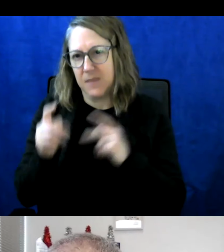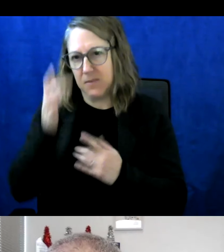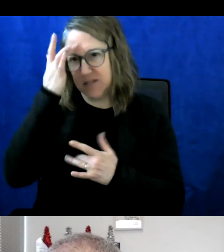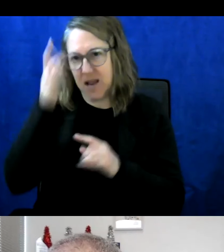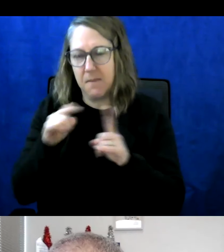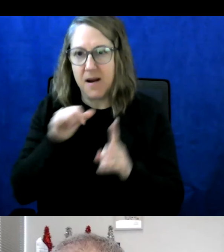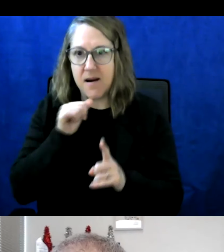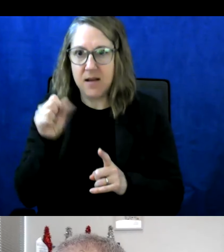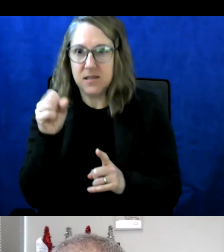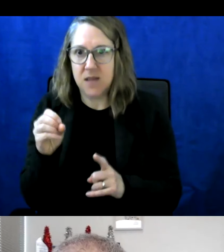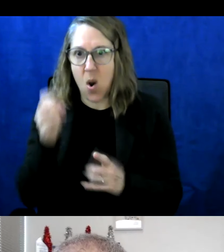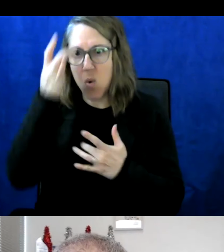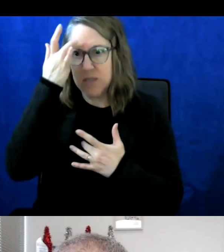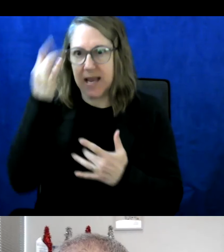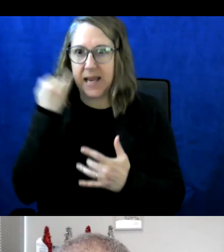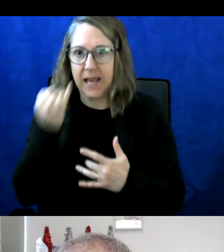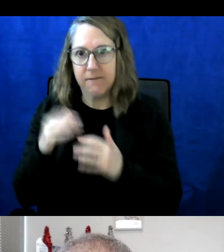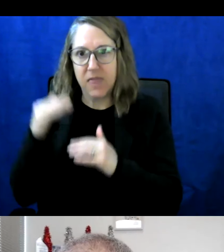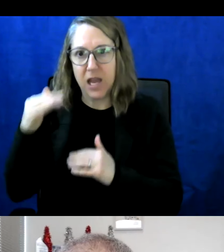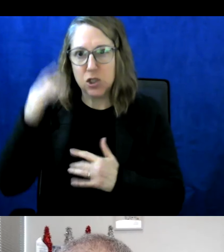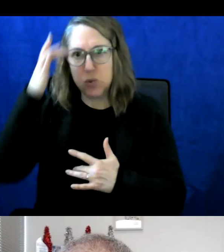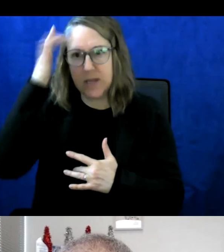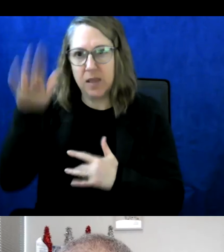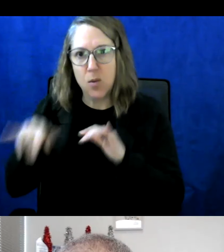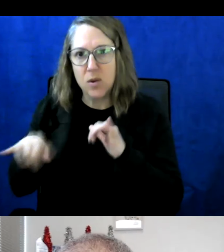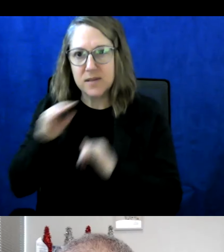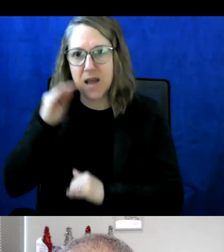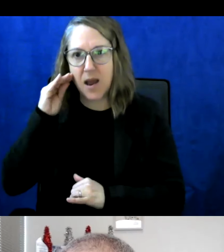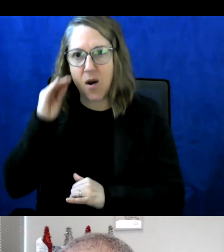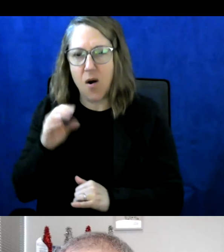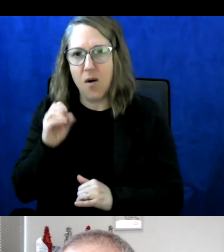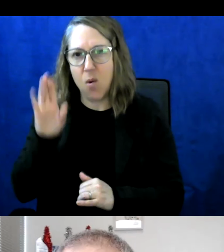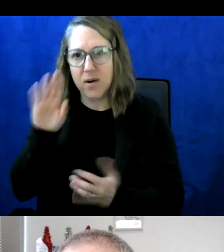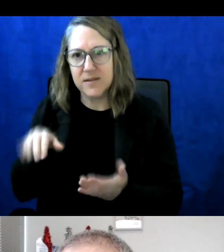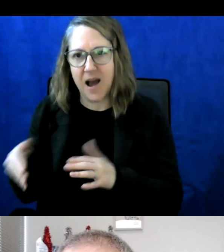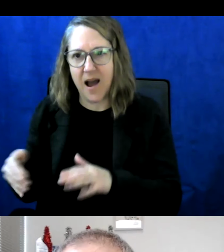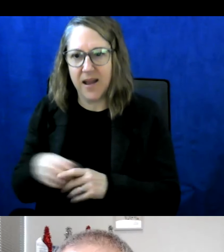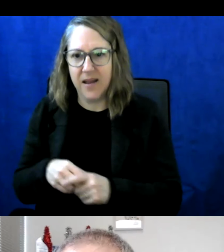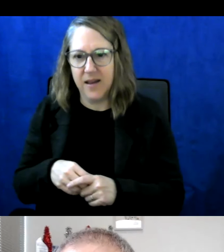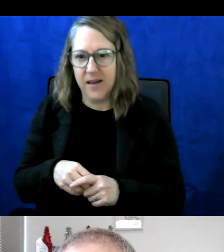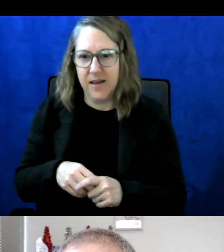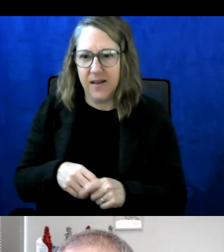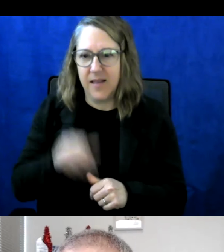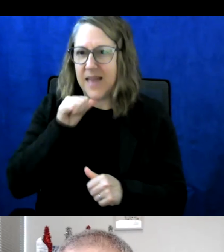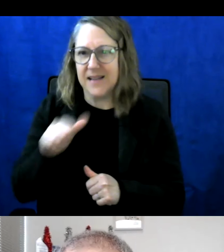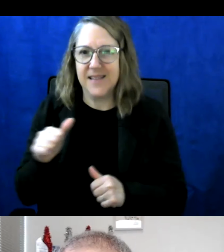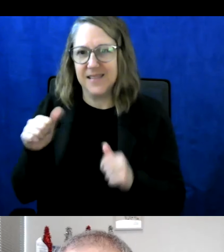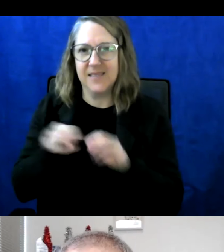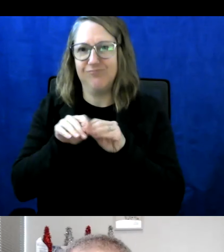sick, because if they get too sick, they're going to stay home or they're going to die, and they're not going to be out